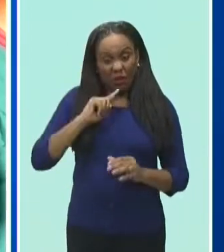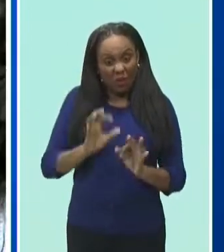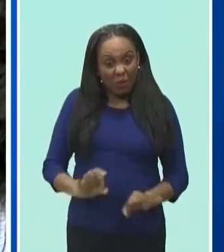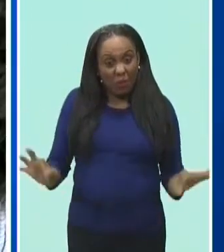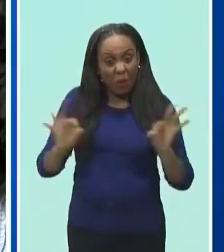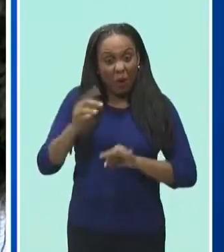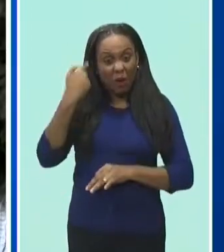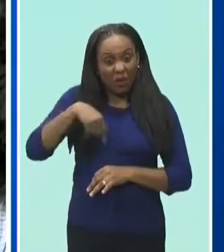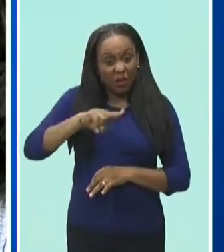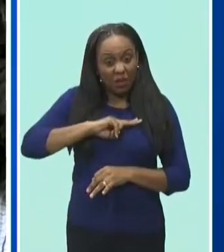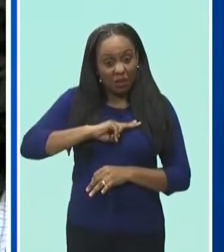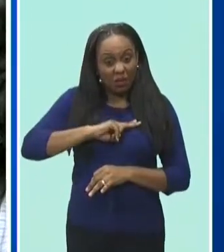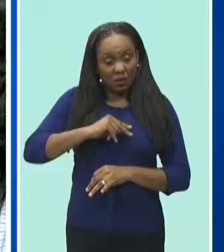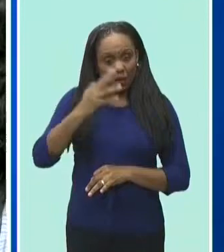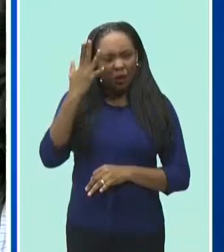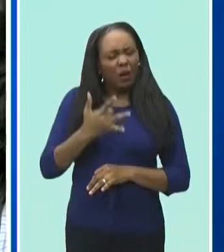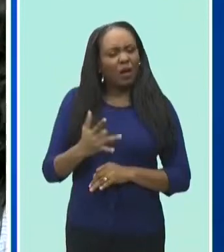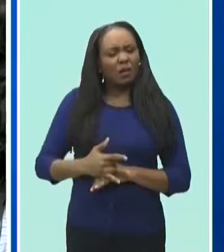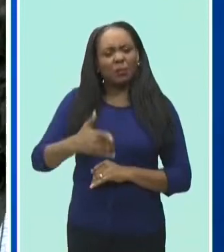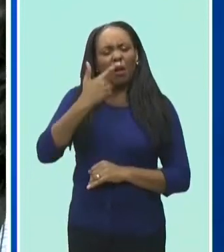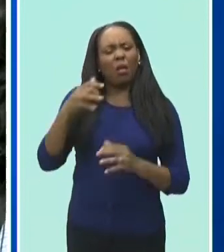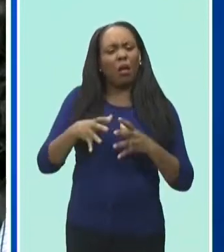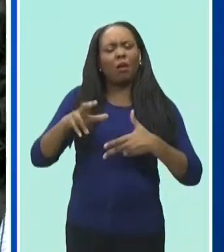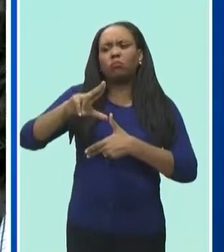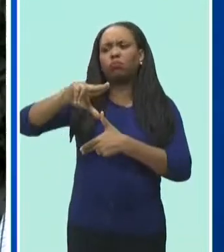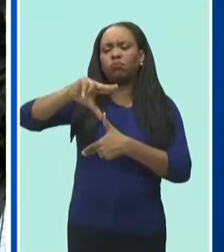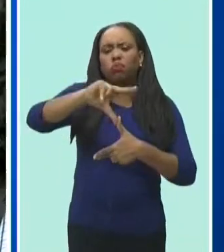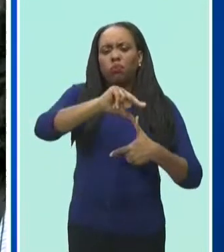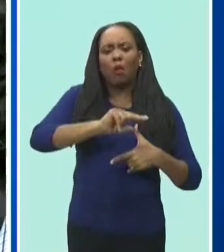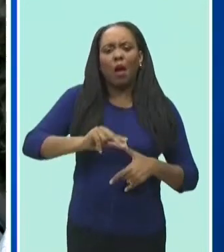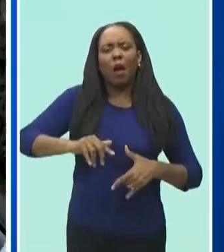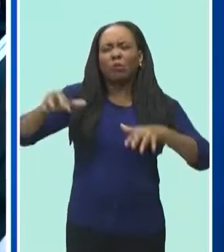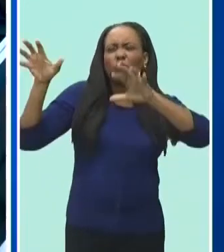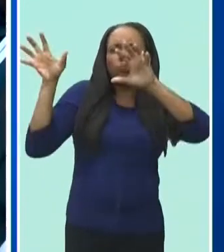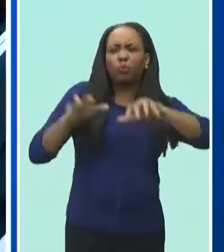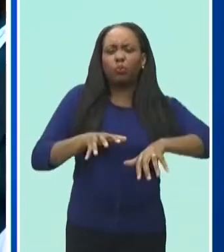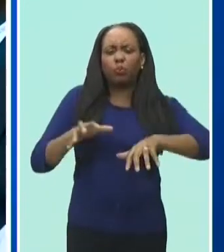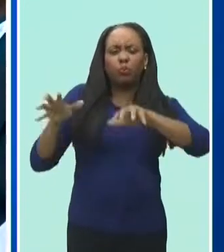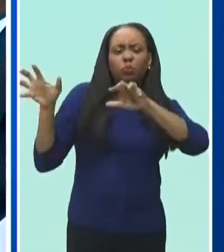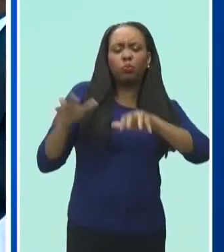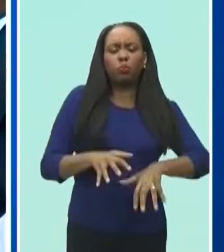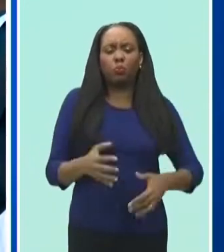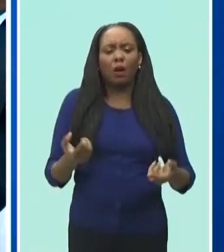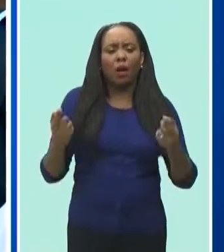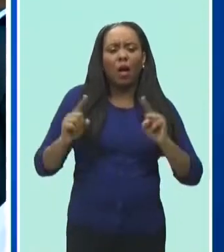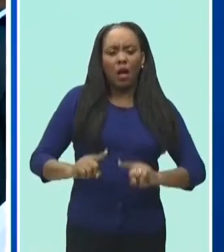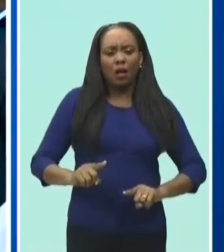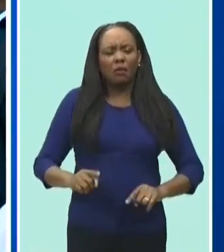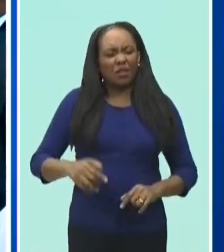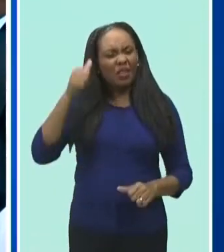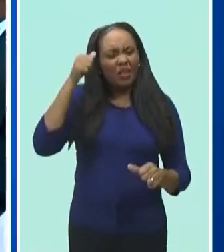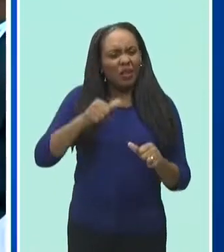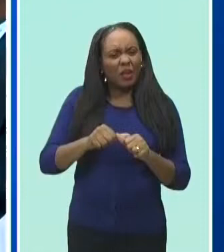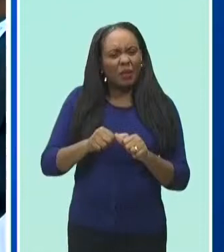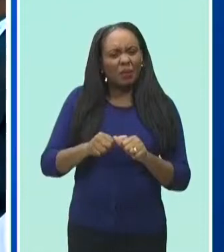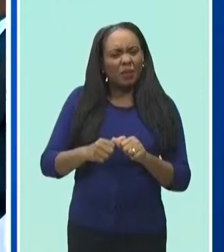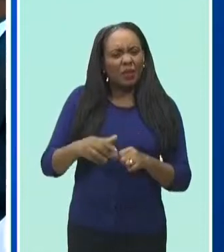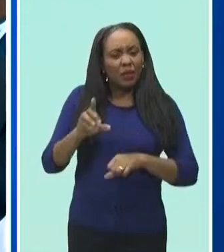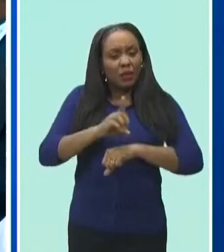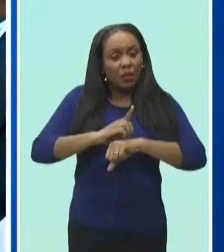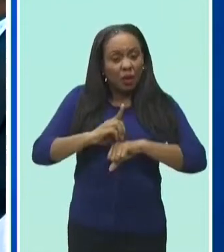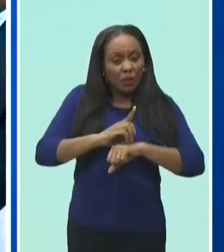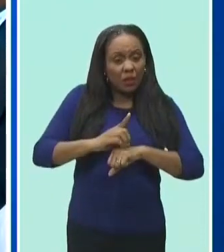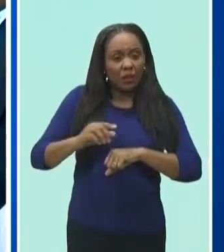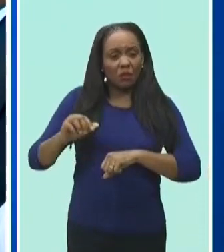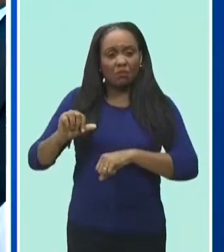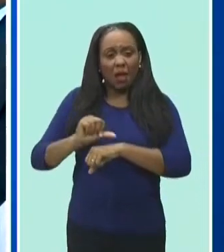in our region have become more frequent and intense because of climate change. Just cast your memory back to the past few years,